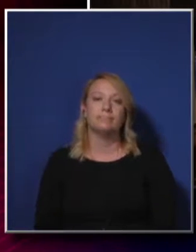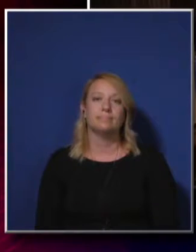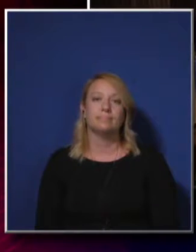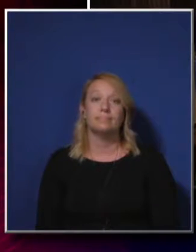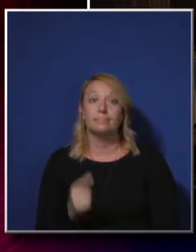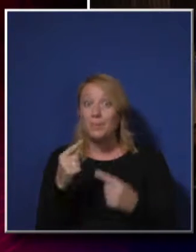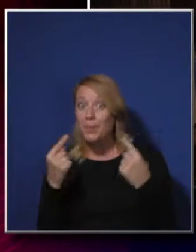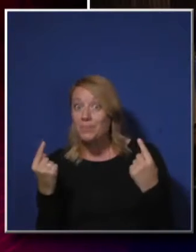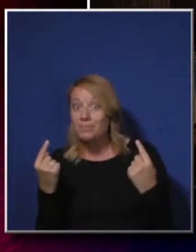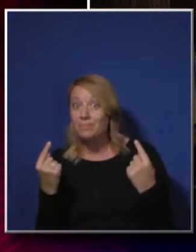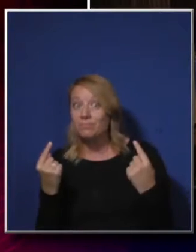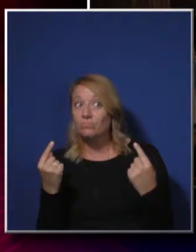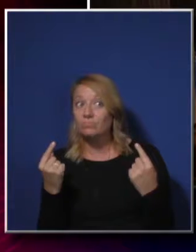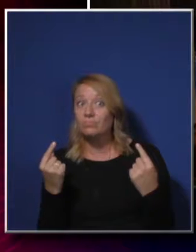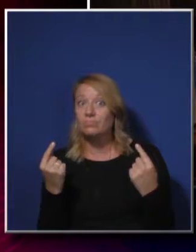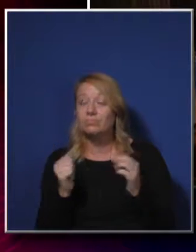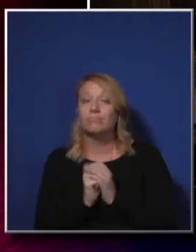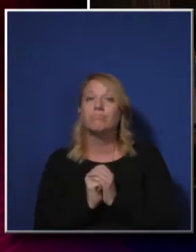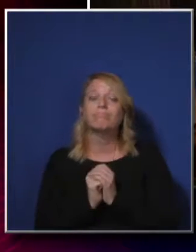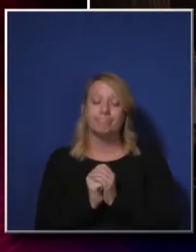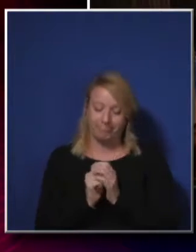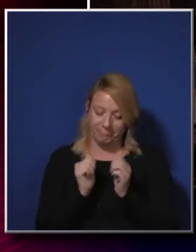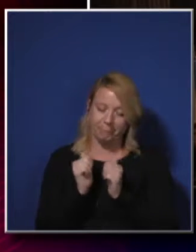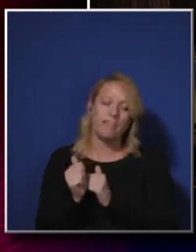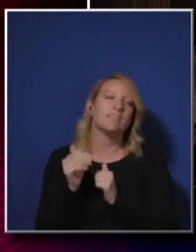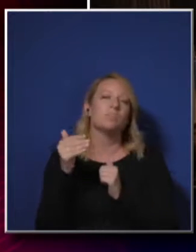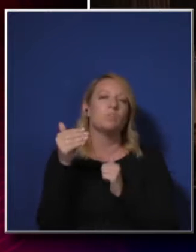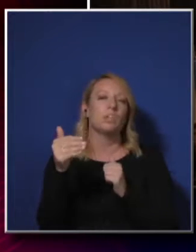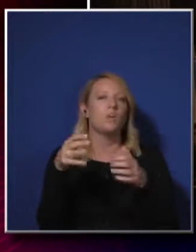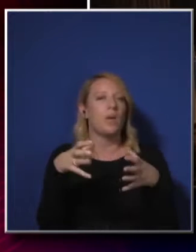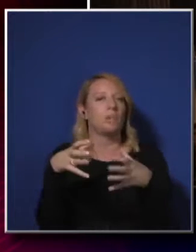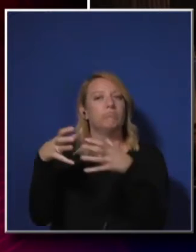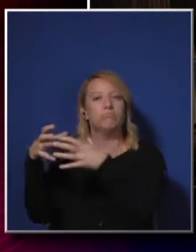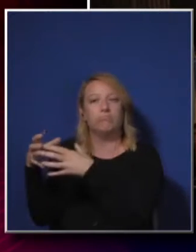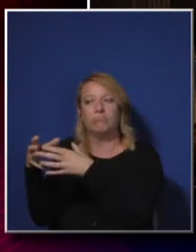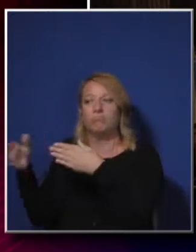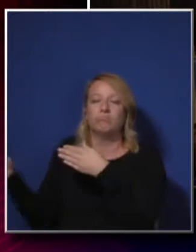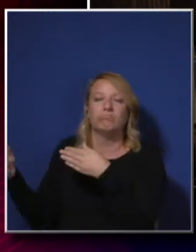Aye. Opposed? Ayes have it. We are now going to go into E-session.